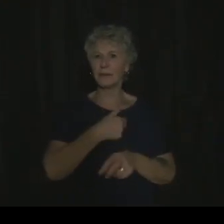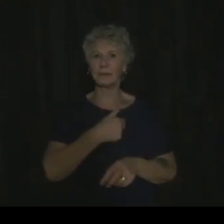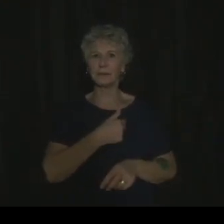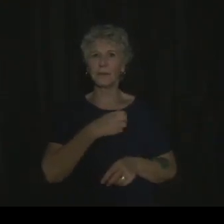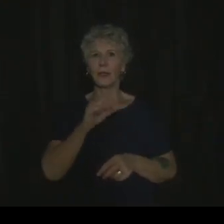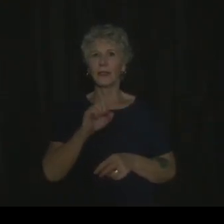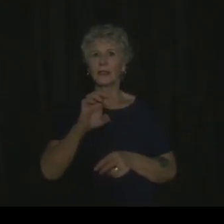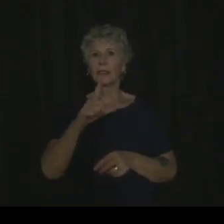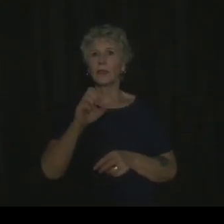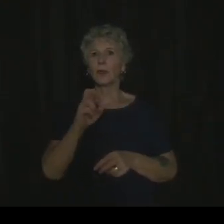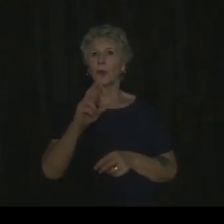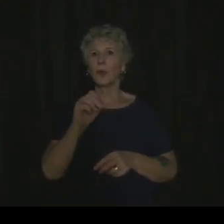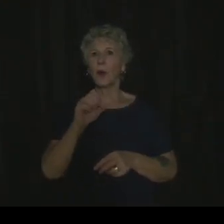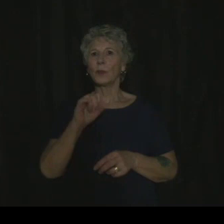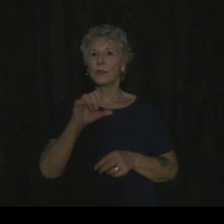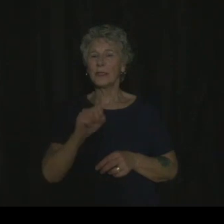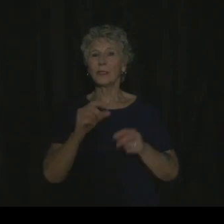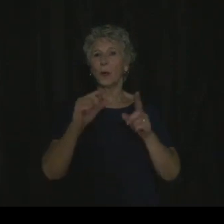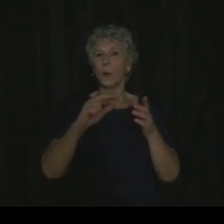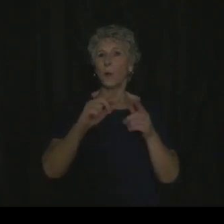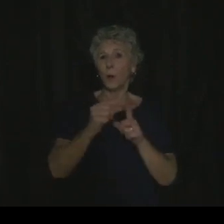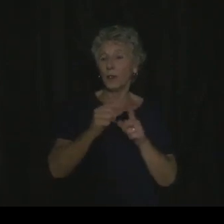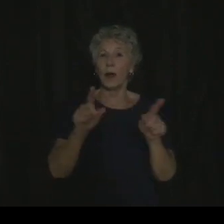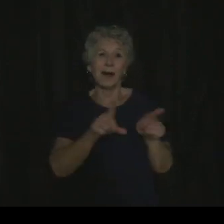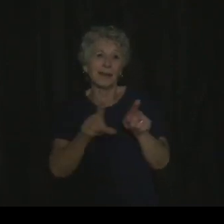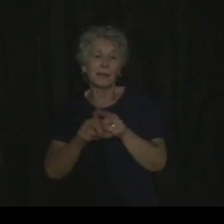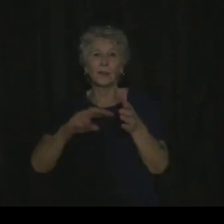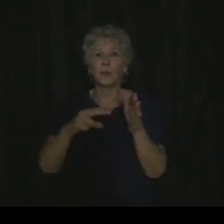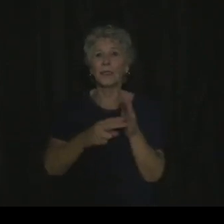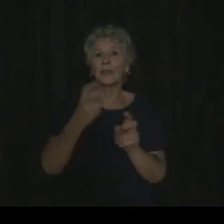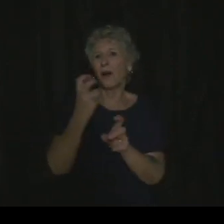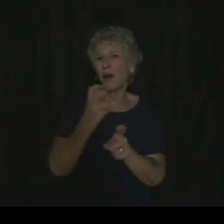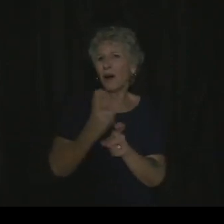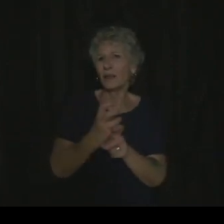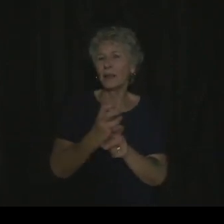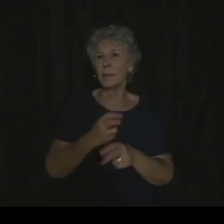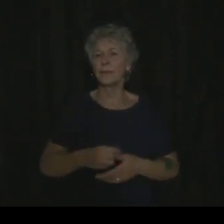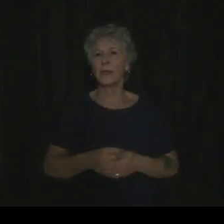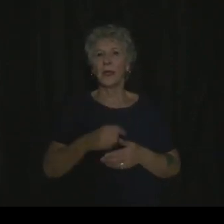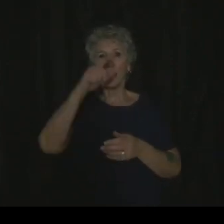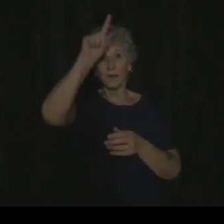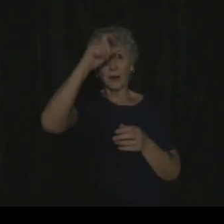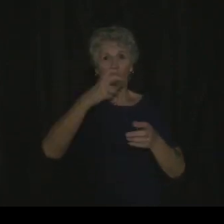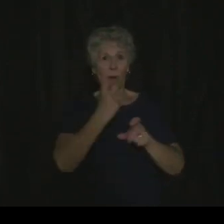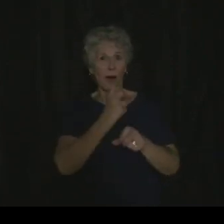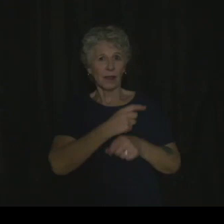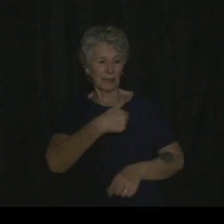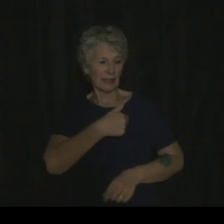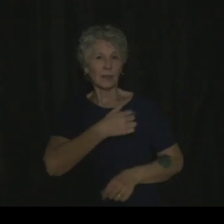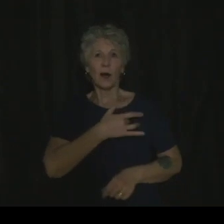sclerosis. And when you read the story about Pharaoh, you find that Pharaoh hardened his heart